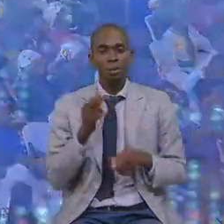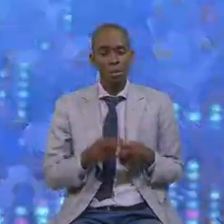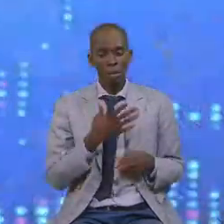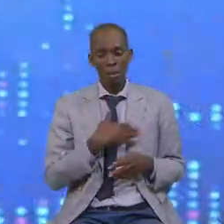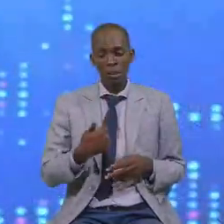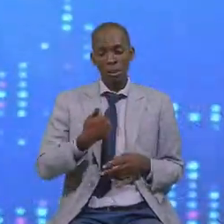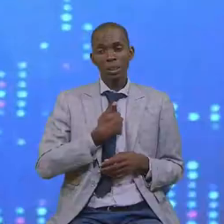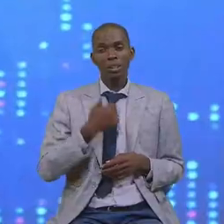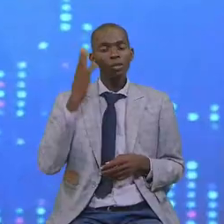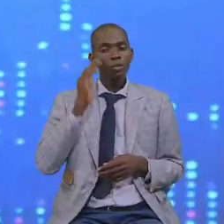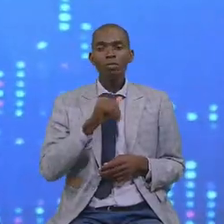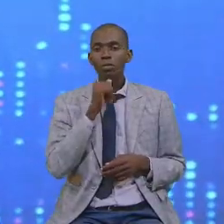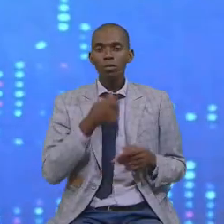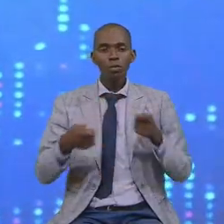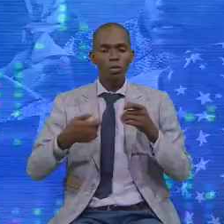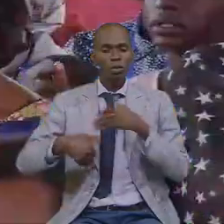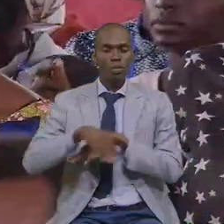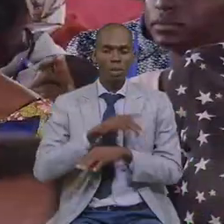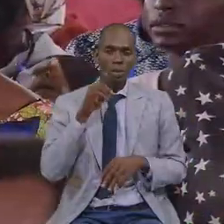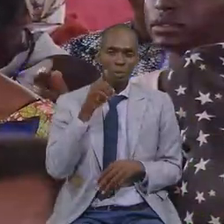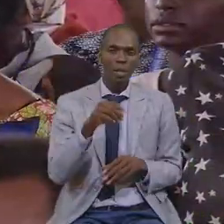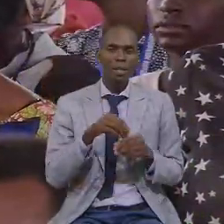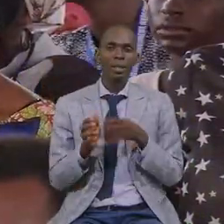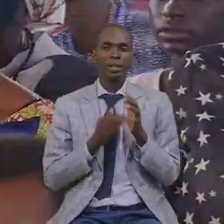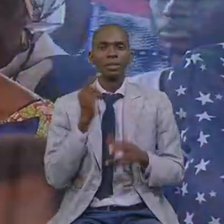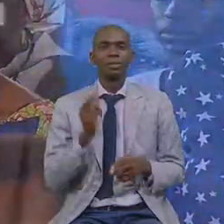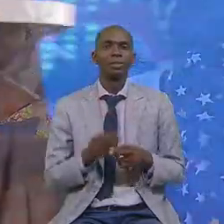self will not reign over you.